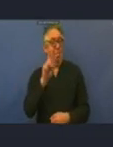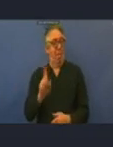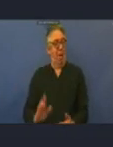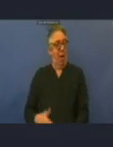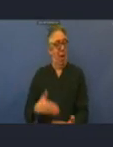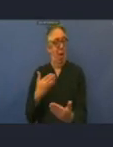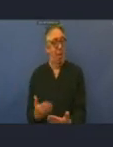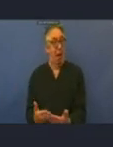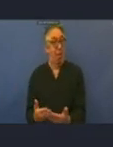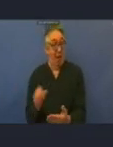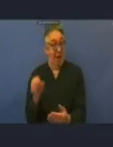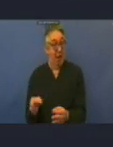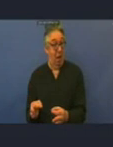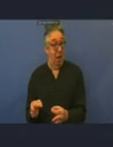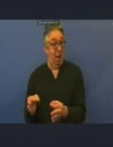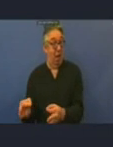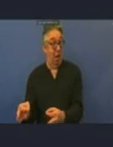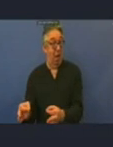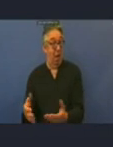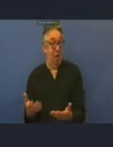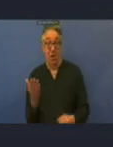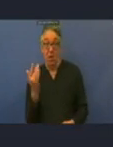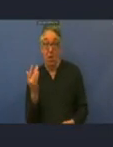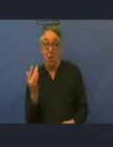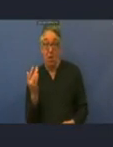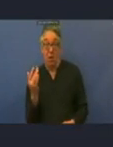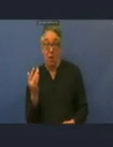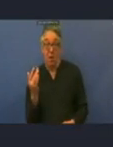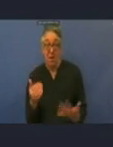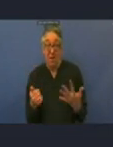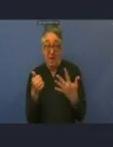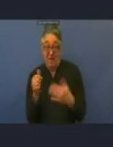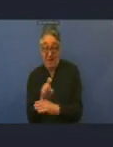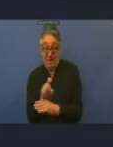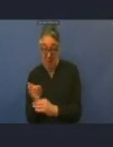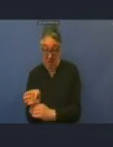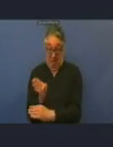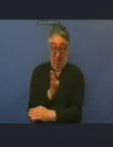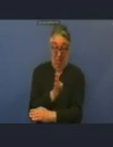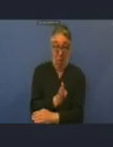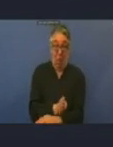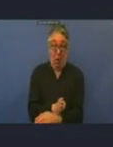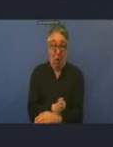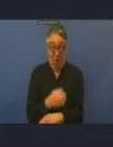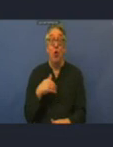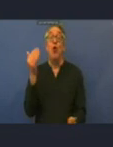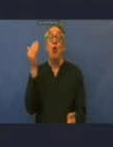are only coming out 6 weeks beforehand?